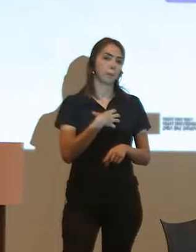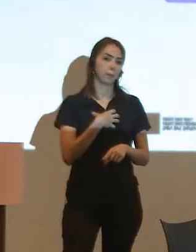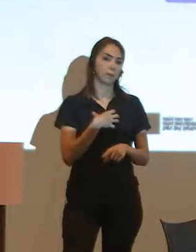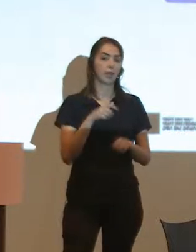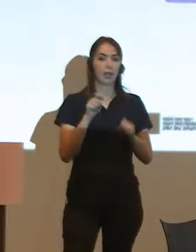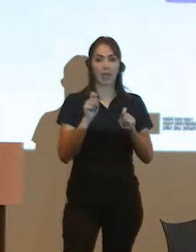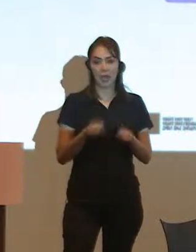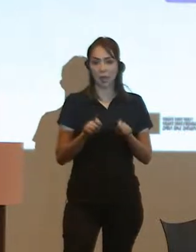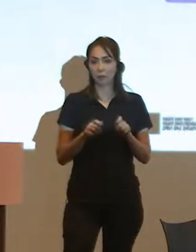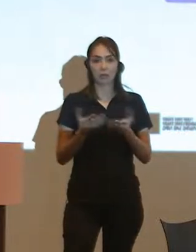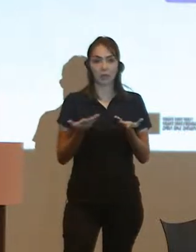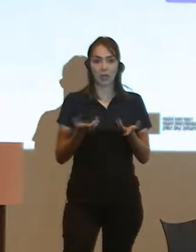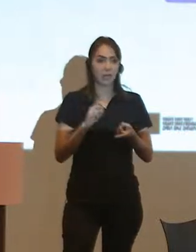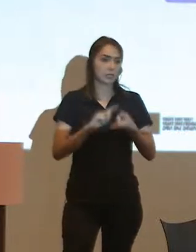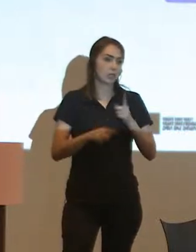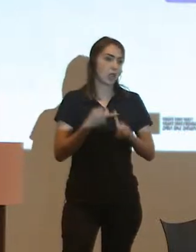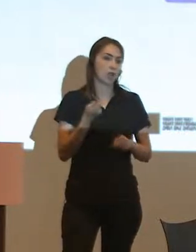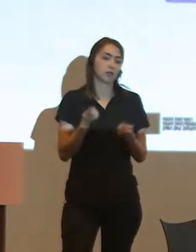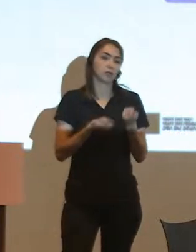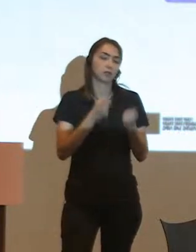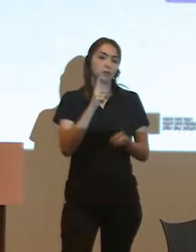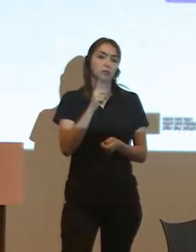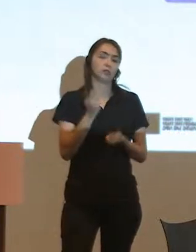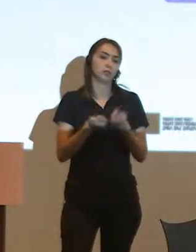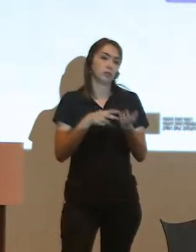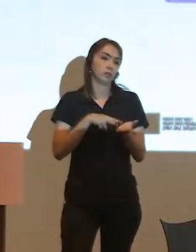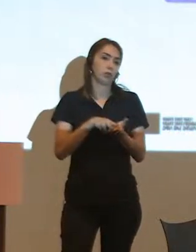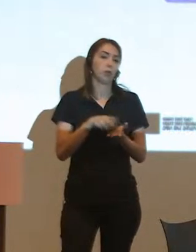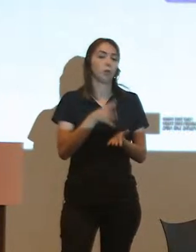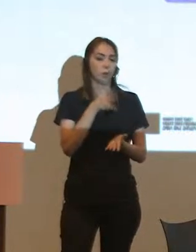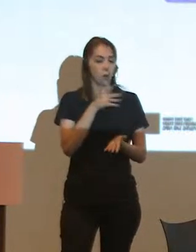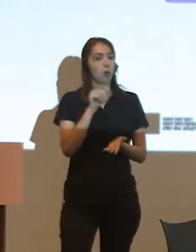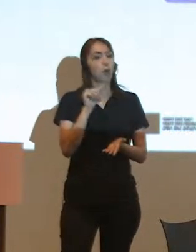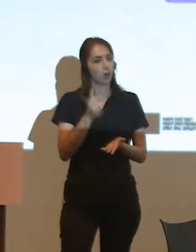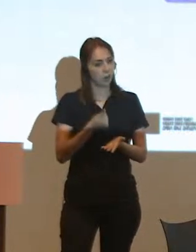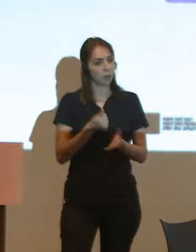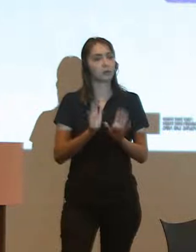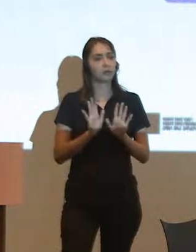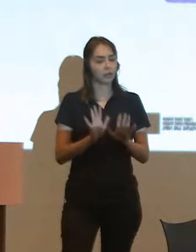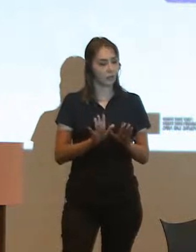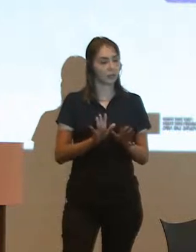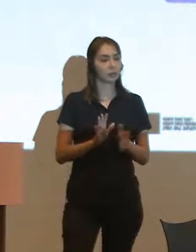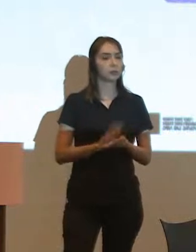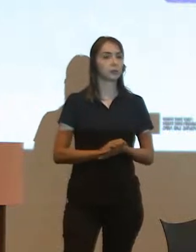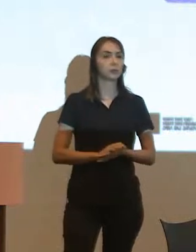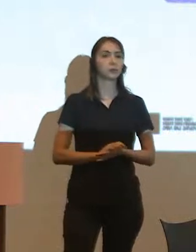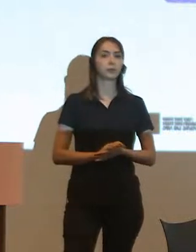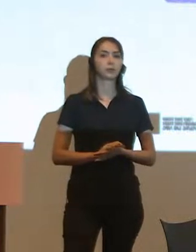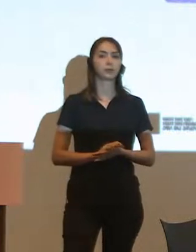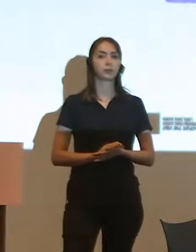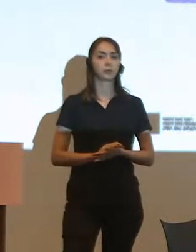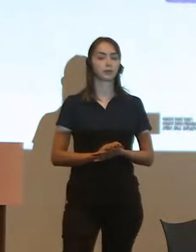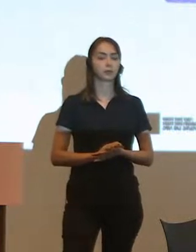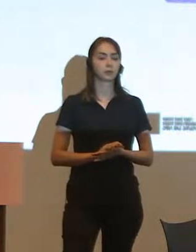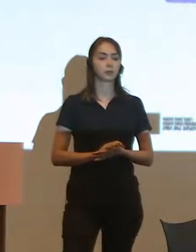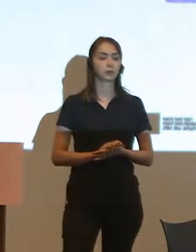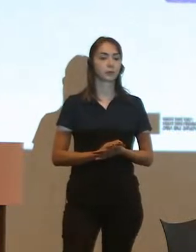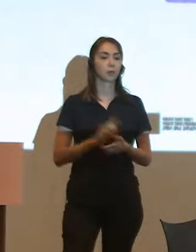true i mean in in governmental or country politics